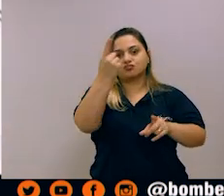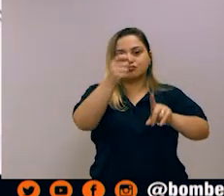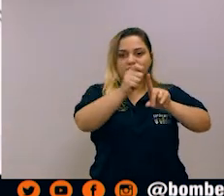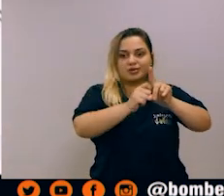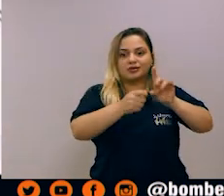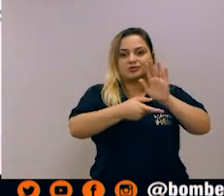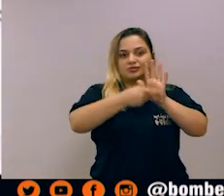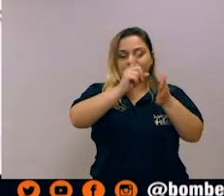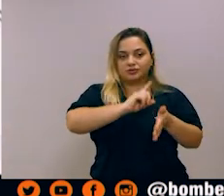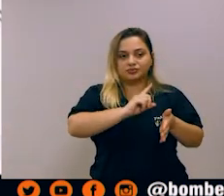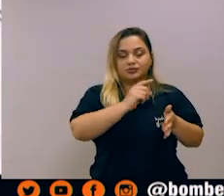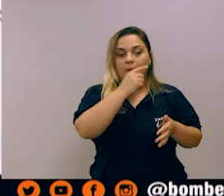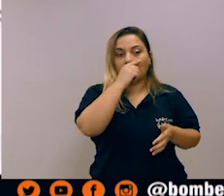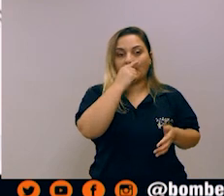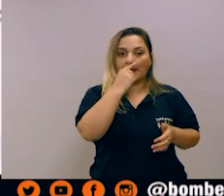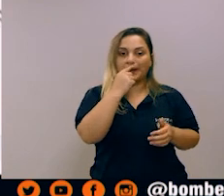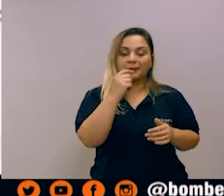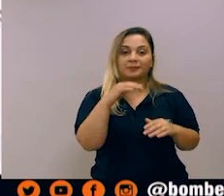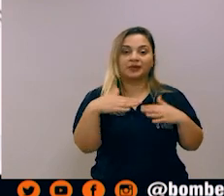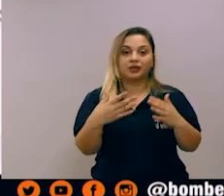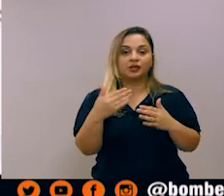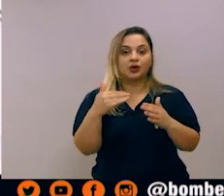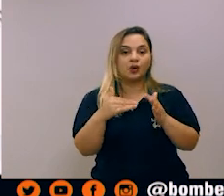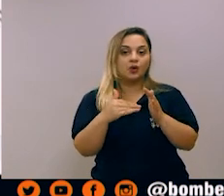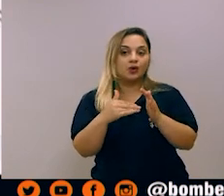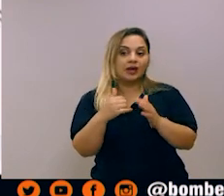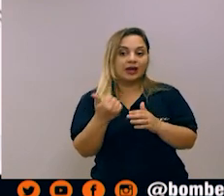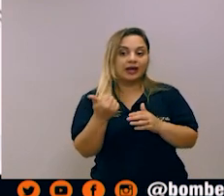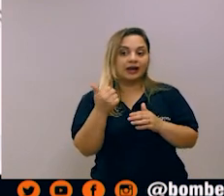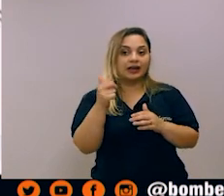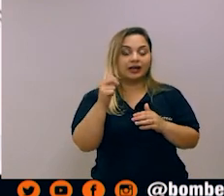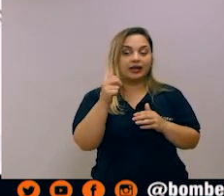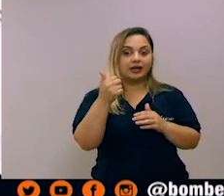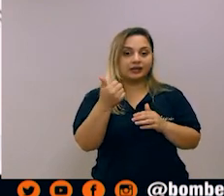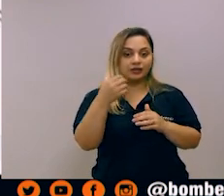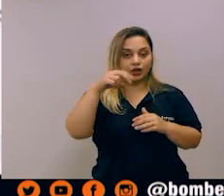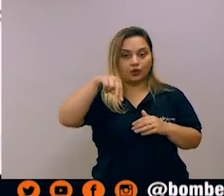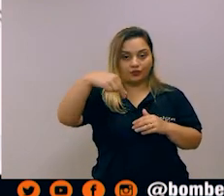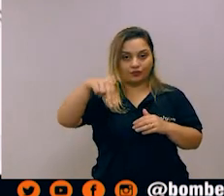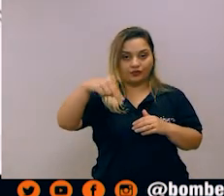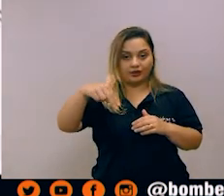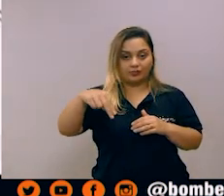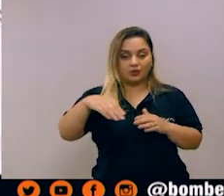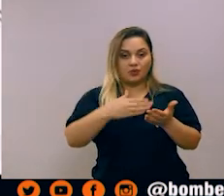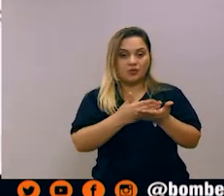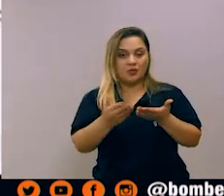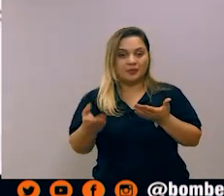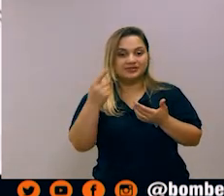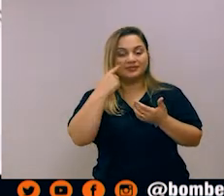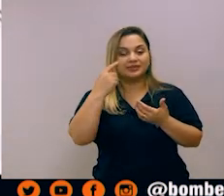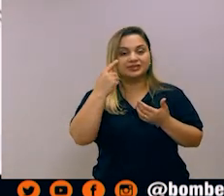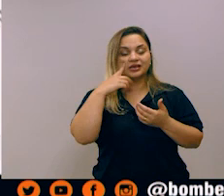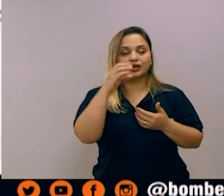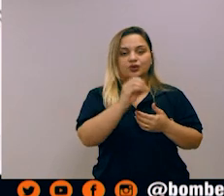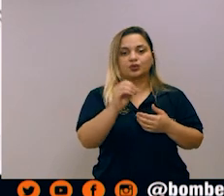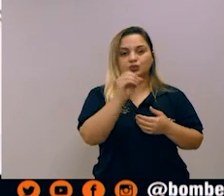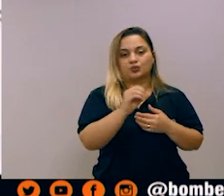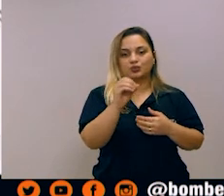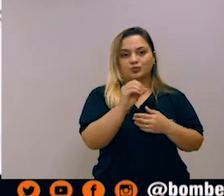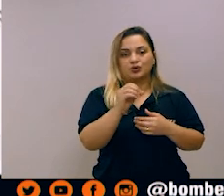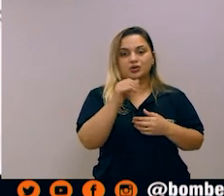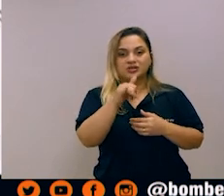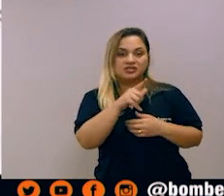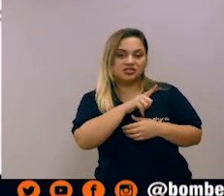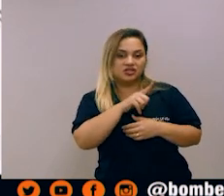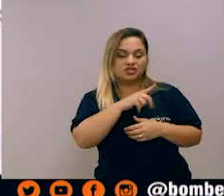was 13, 14, 15 of November, it's actually 13, 14, 15 of October.